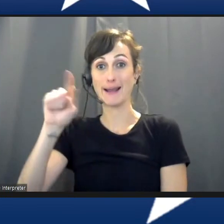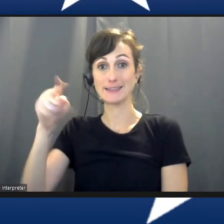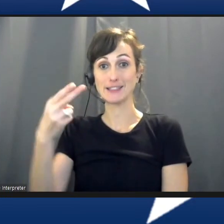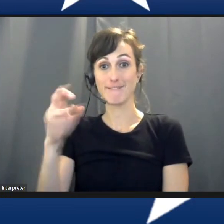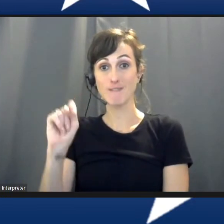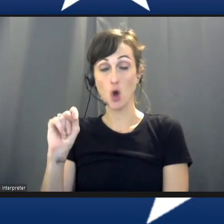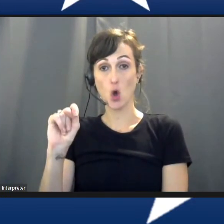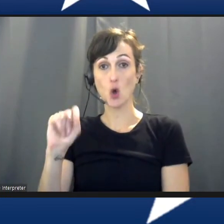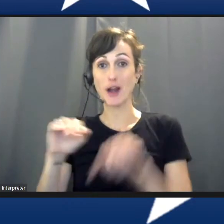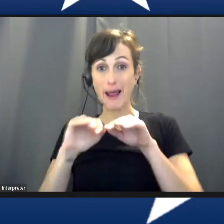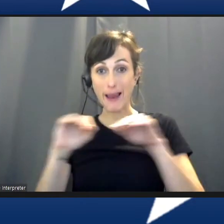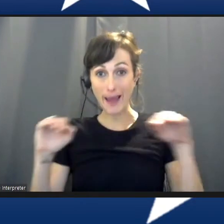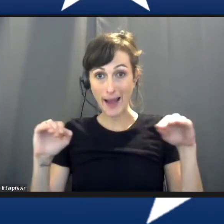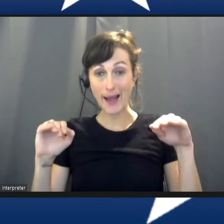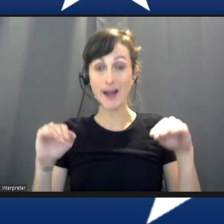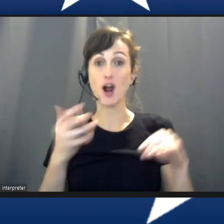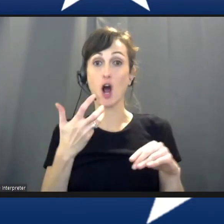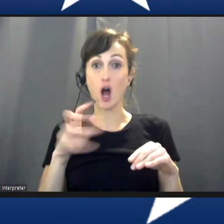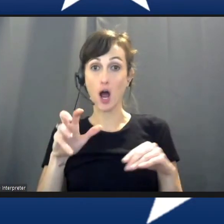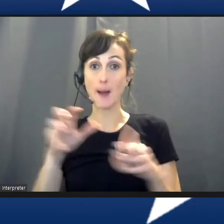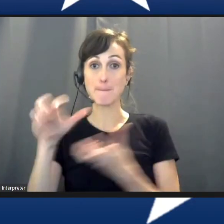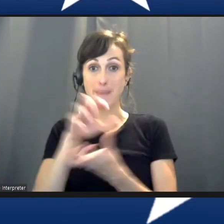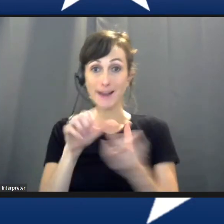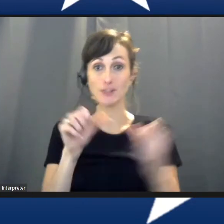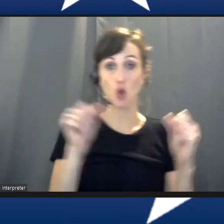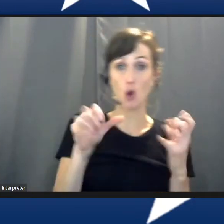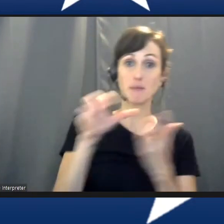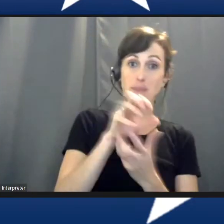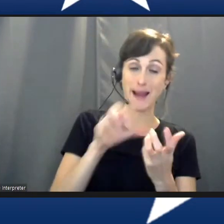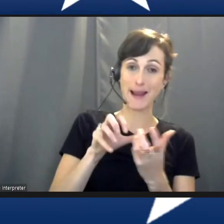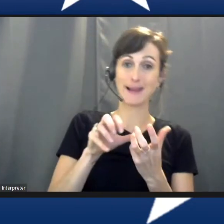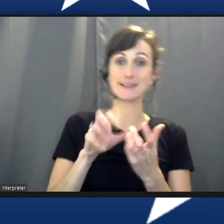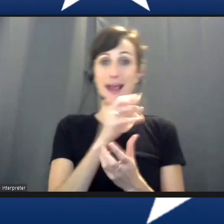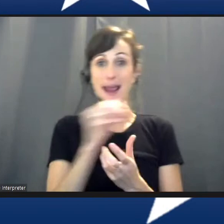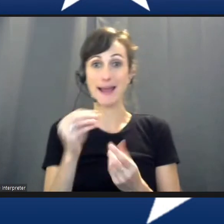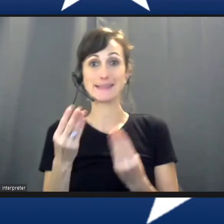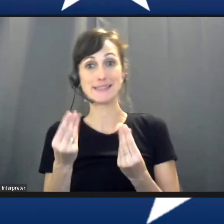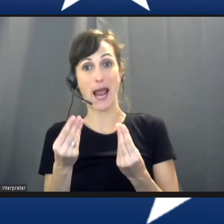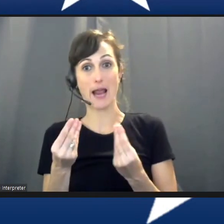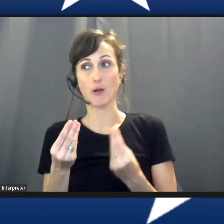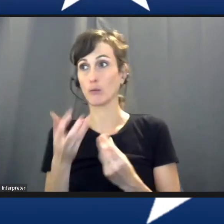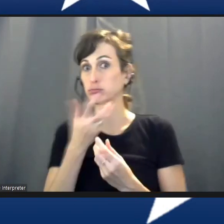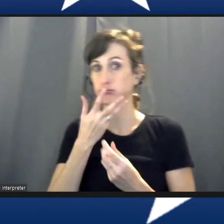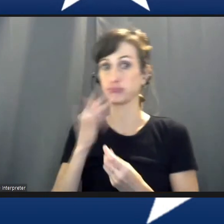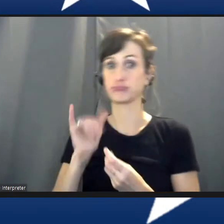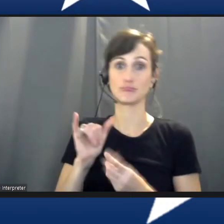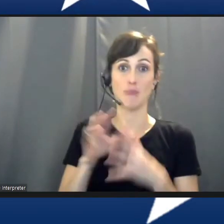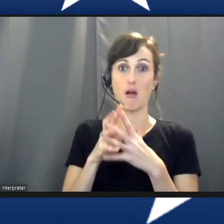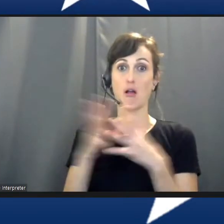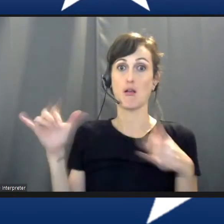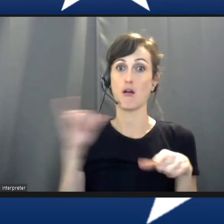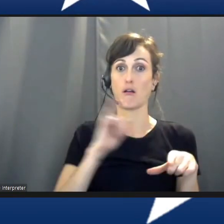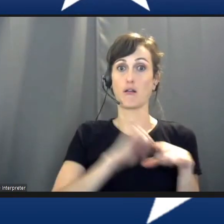and asphaltic oil sand. Ken? Yeah, that's a mouthful. Yeah.